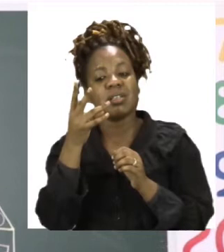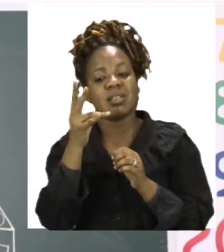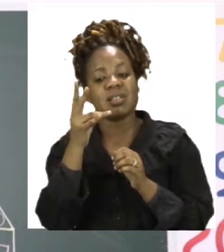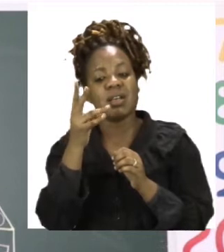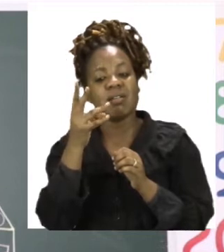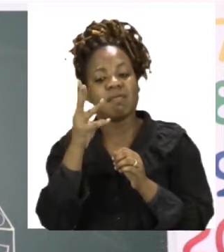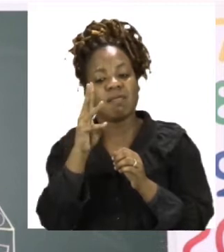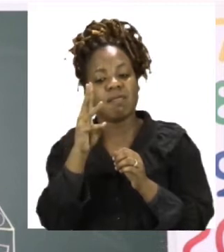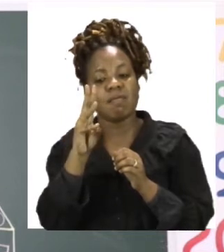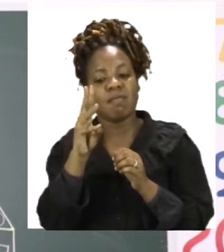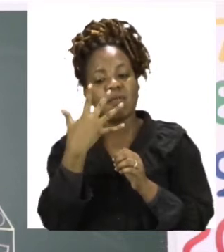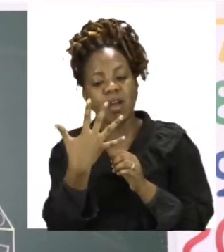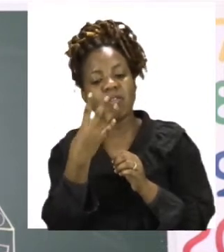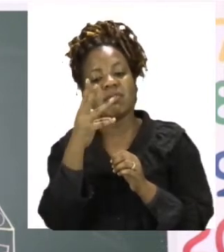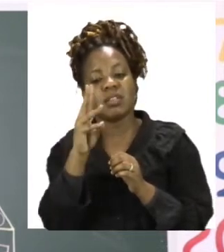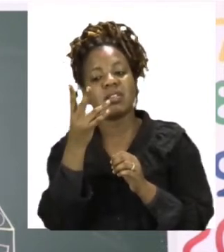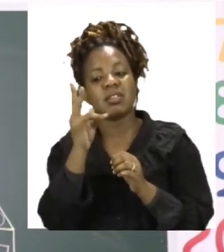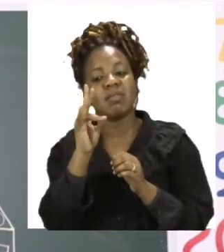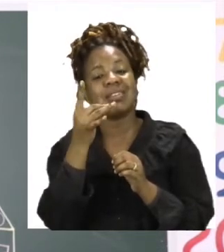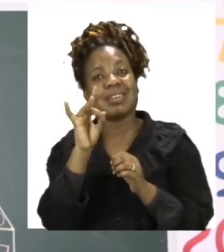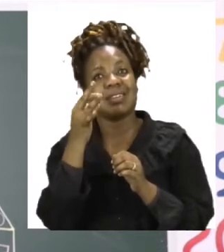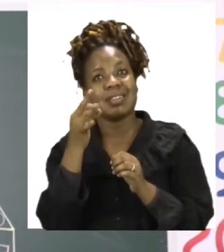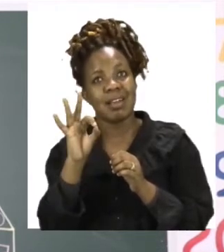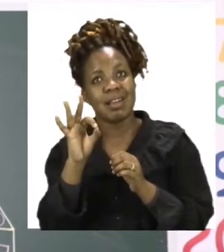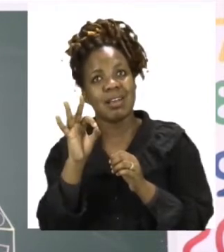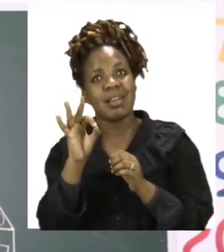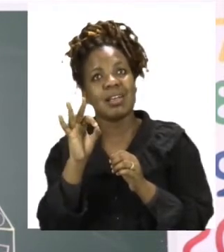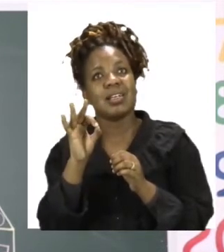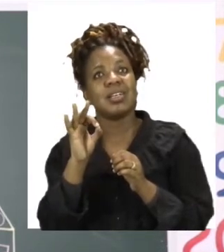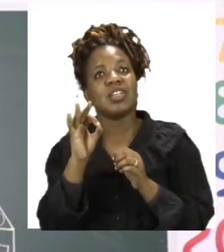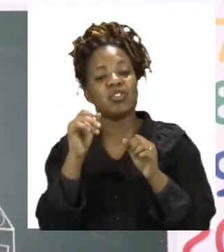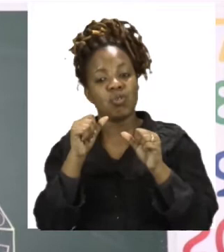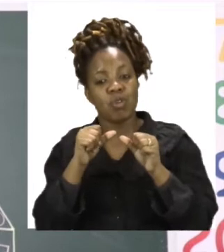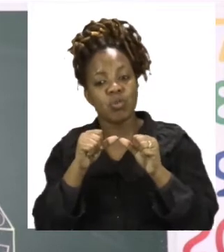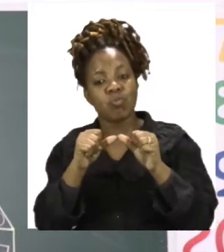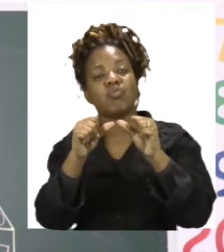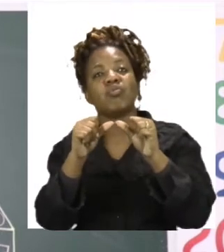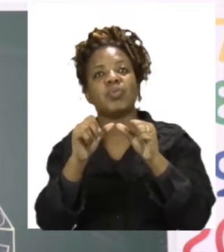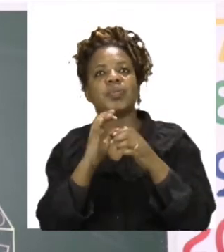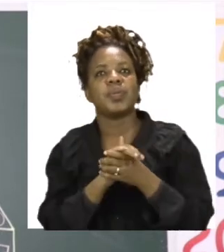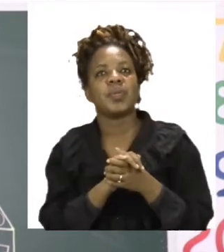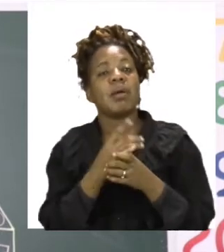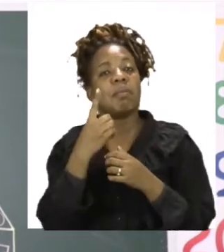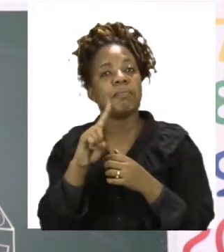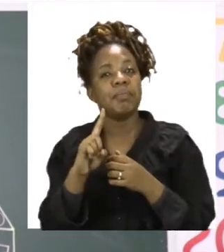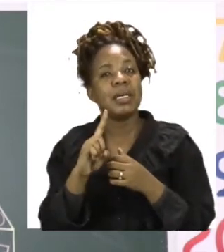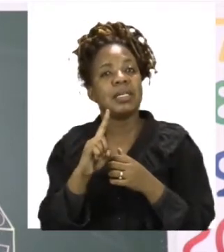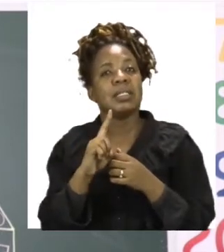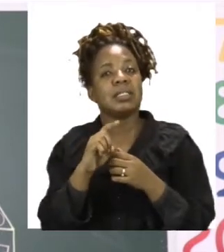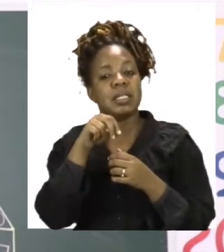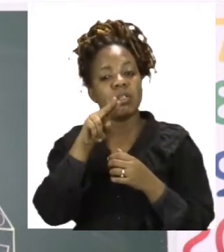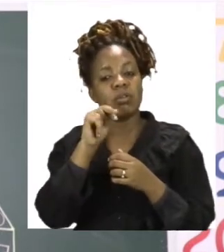run forward to the house in front. But if the back number, the unit, is